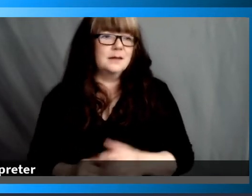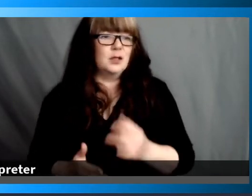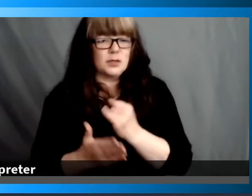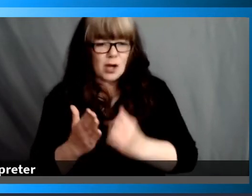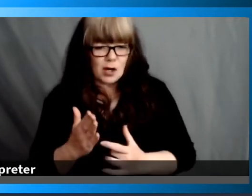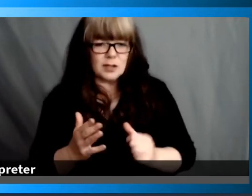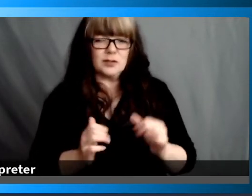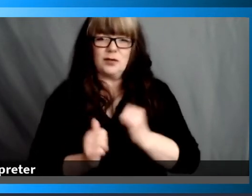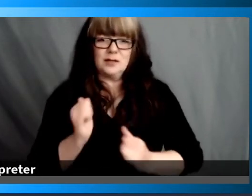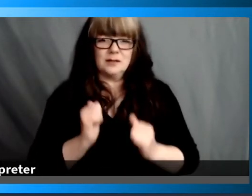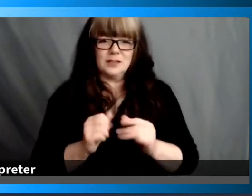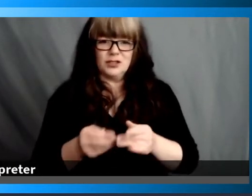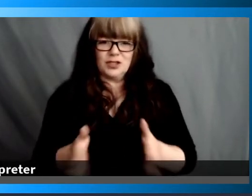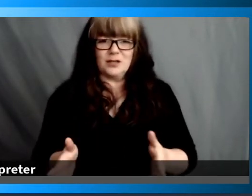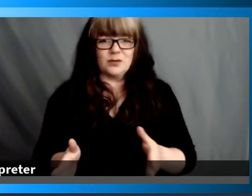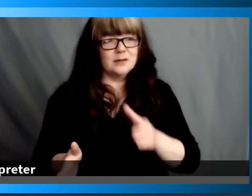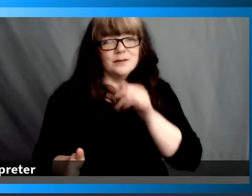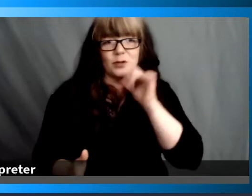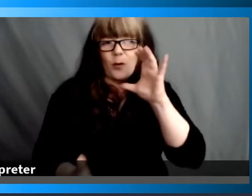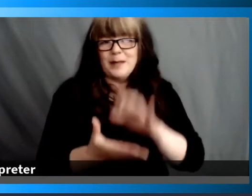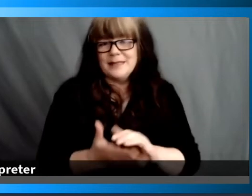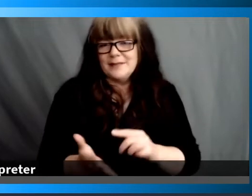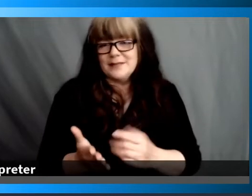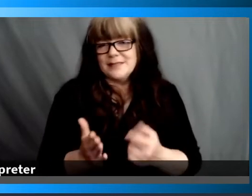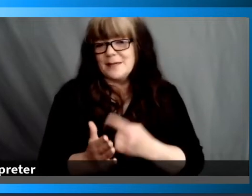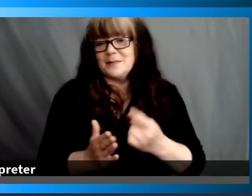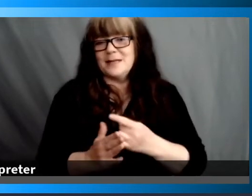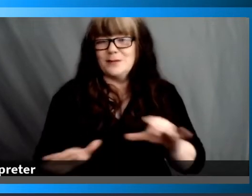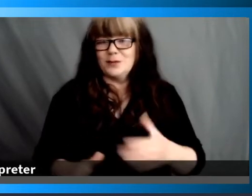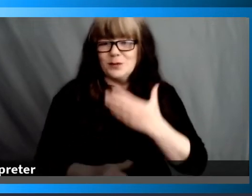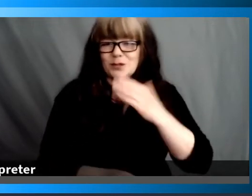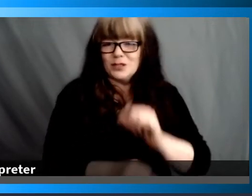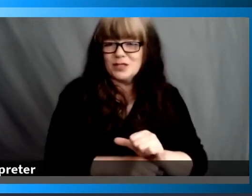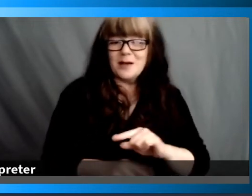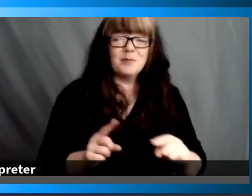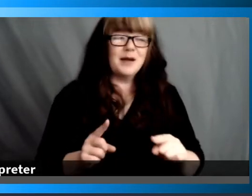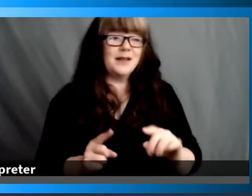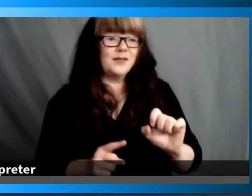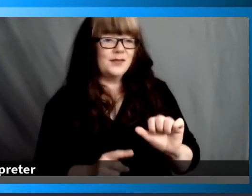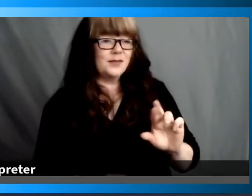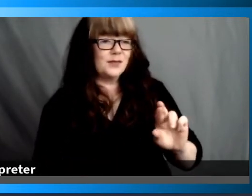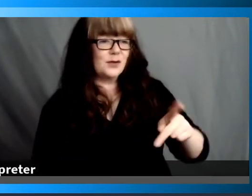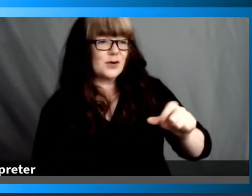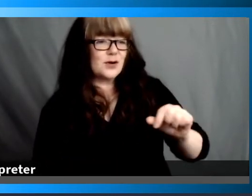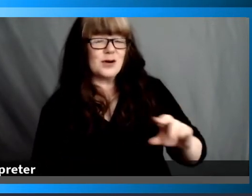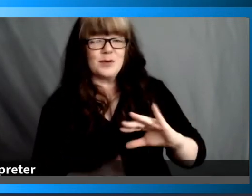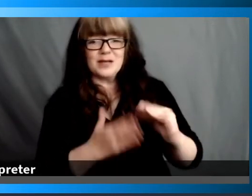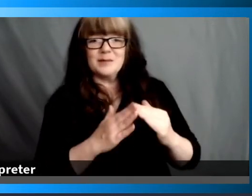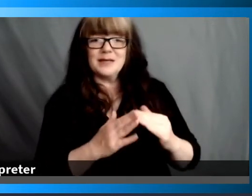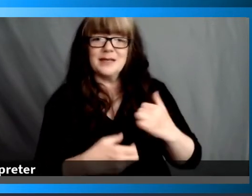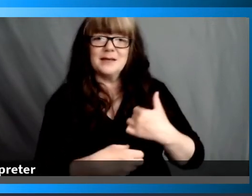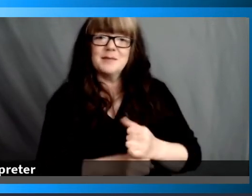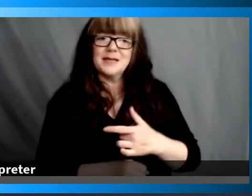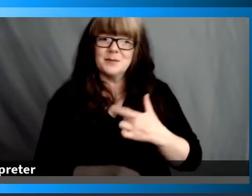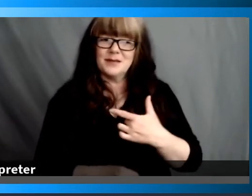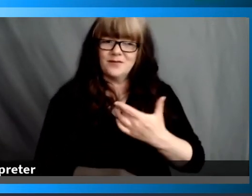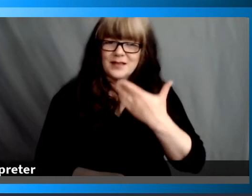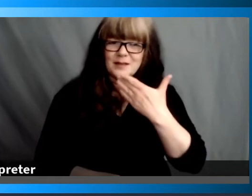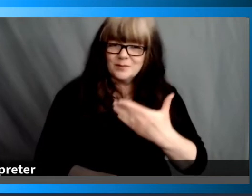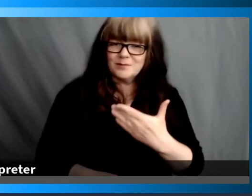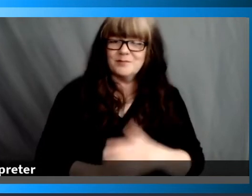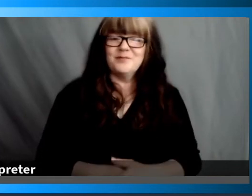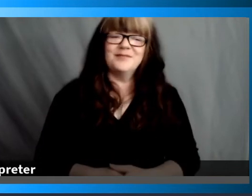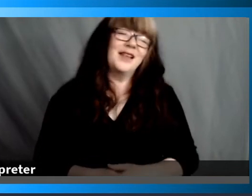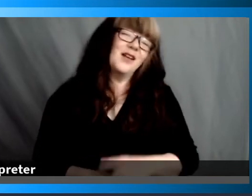general, it's like you don't believe it sometimes that you're doing a good job. But the Earper community makes me feel that way. You are. You both are.